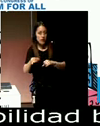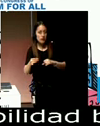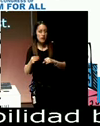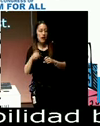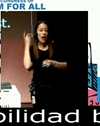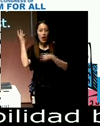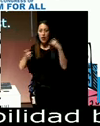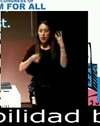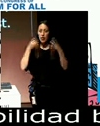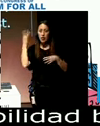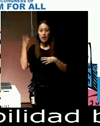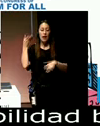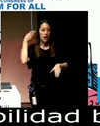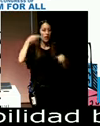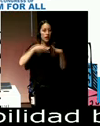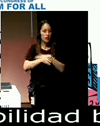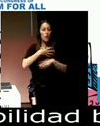the